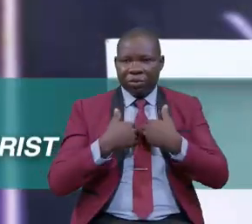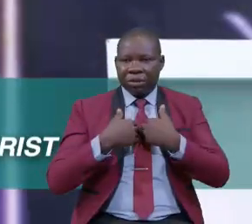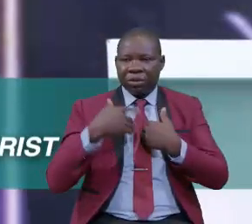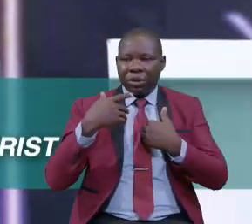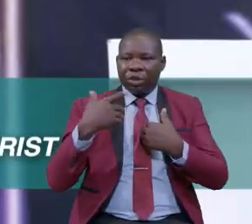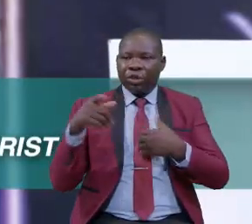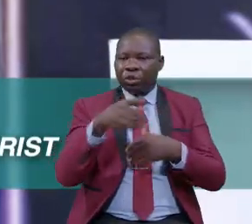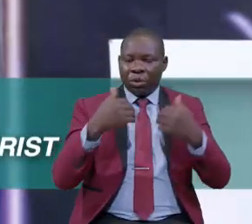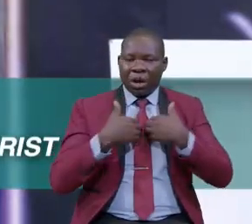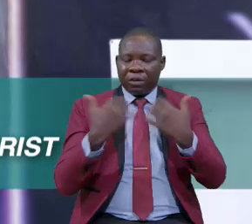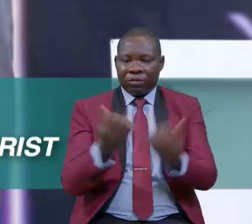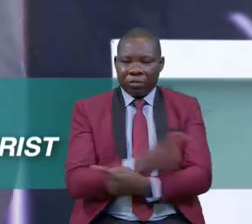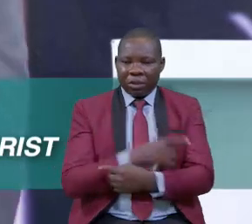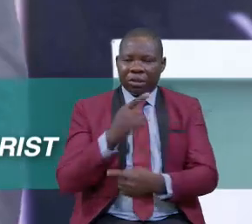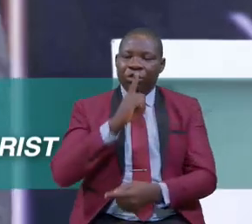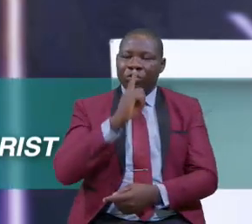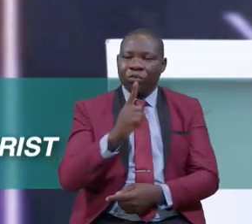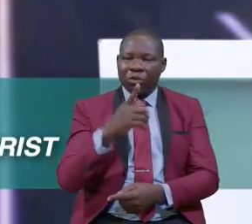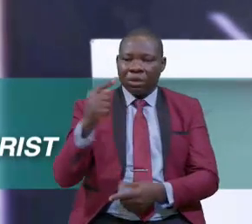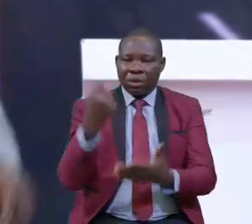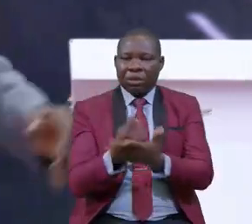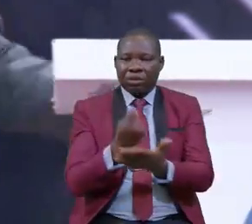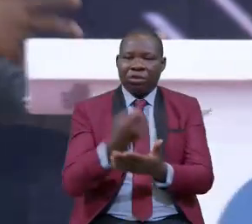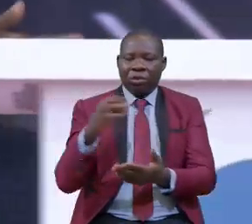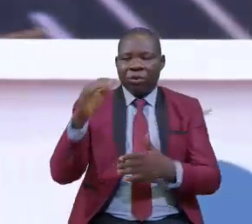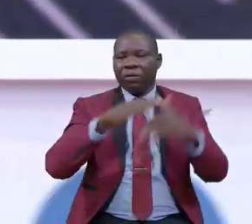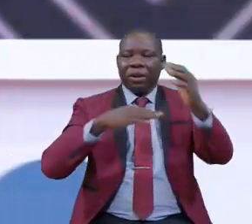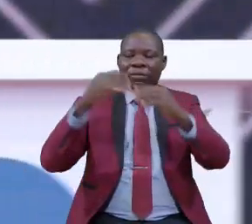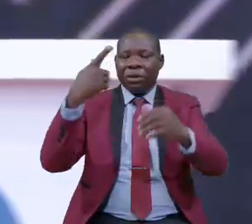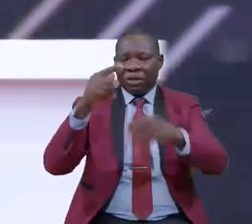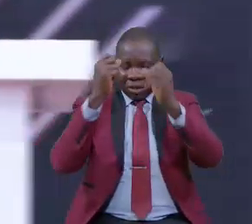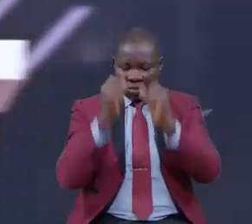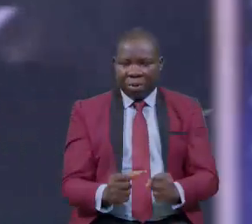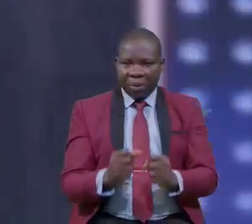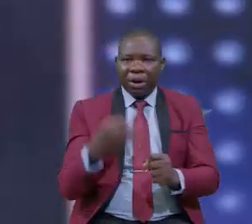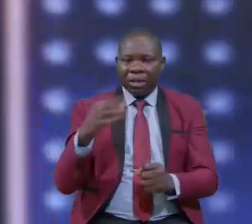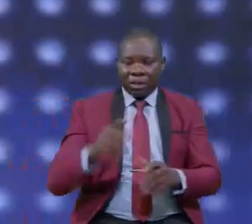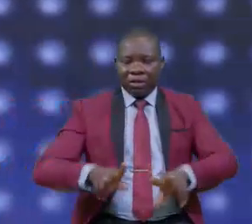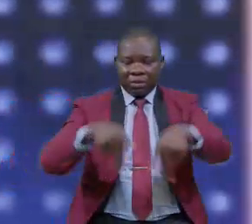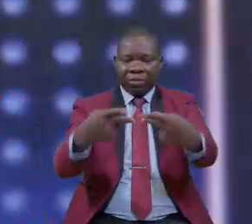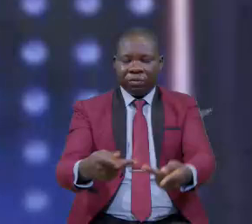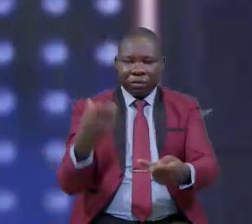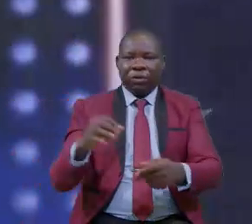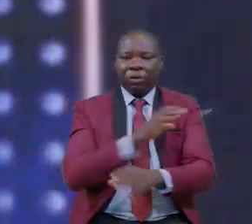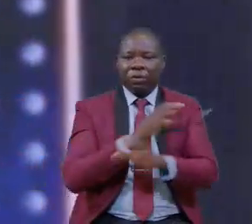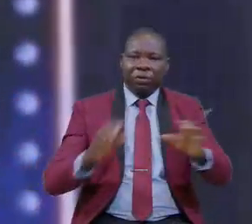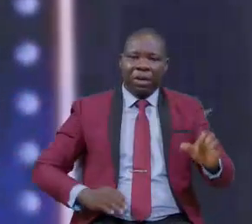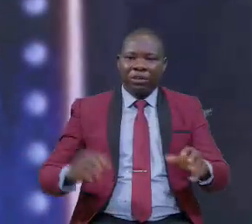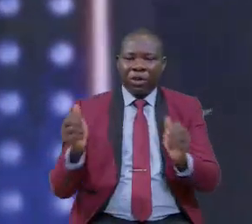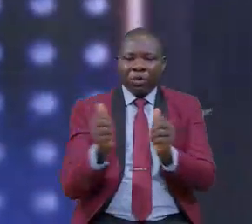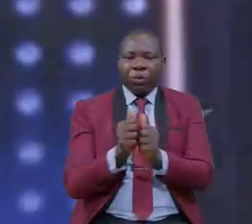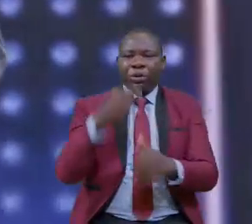the treasure of heaven, the power, the provision of Christ, with what